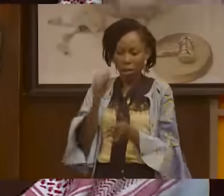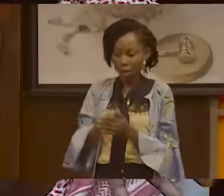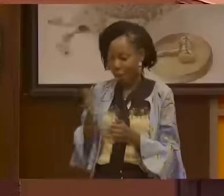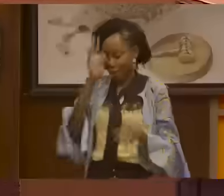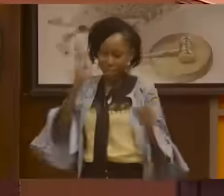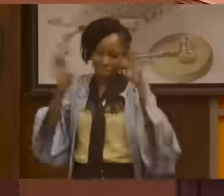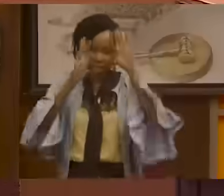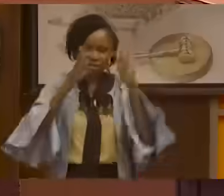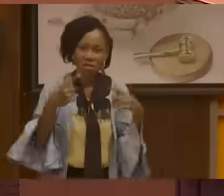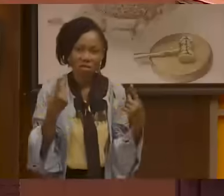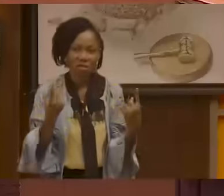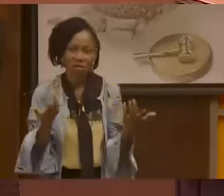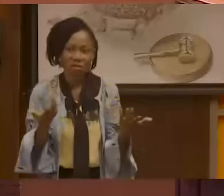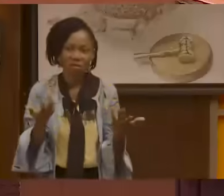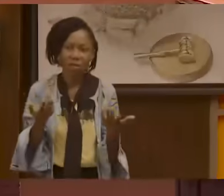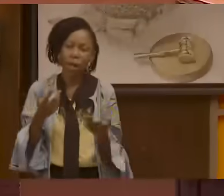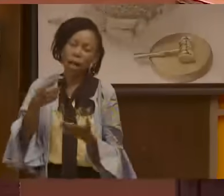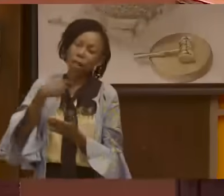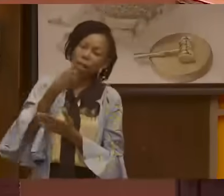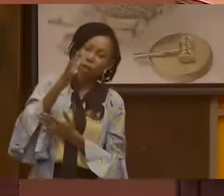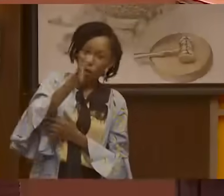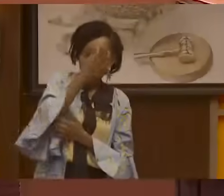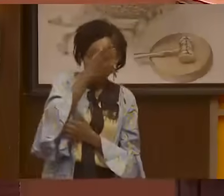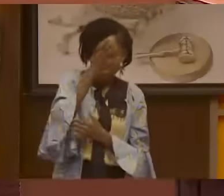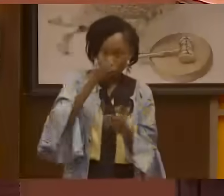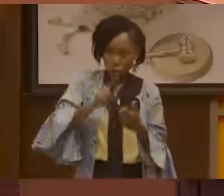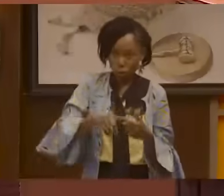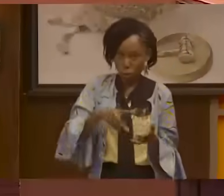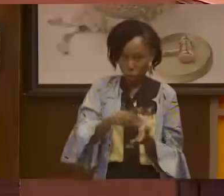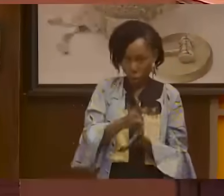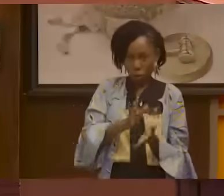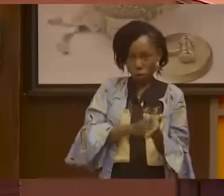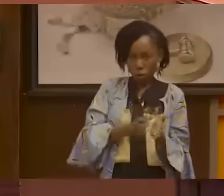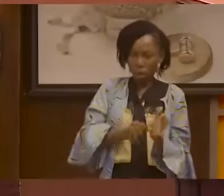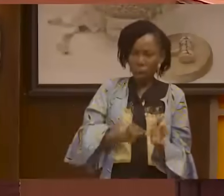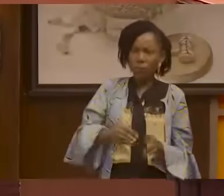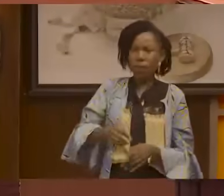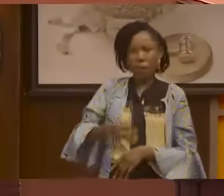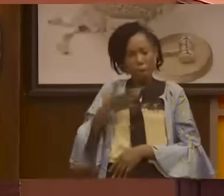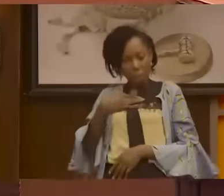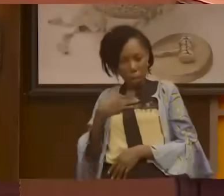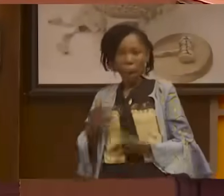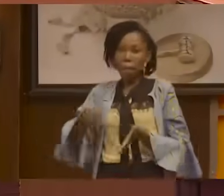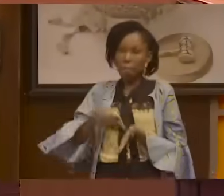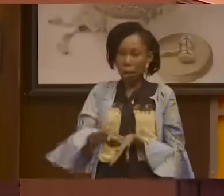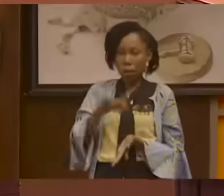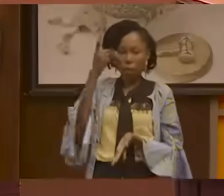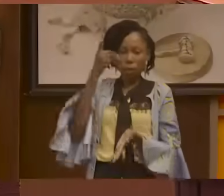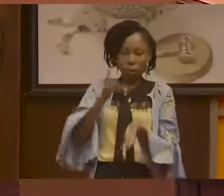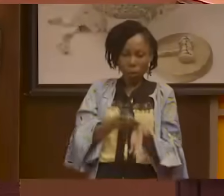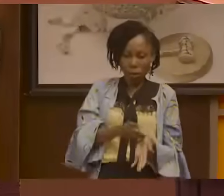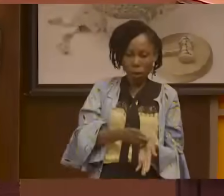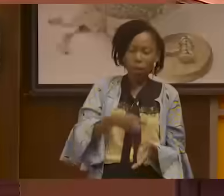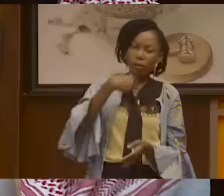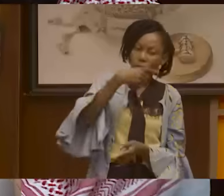hello, hey, kids. This... And oh, tell your daddy to pay school fee. I paid 31,000 for Shay. Tell him to pay your own 28,000. He said no.